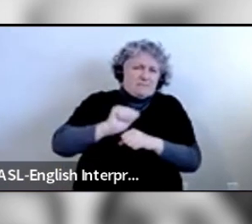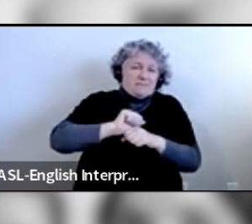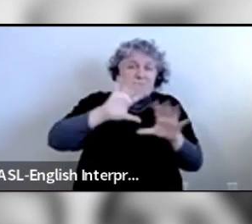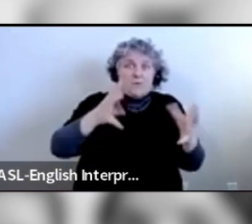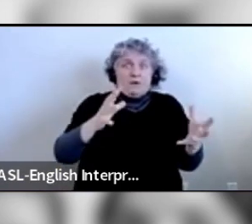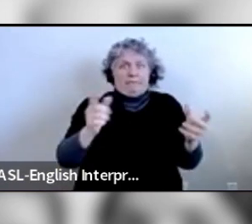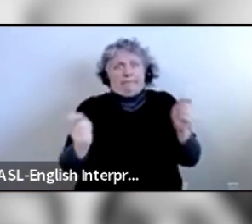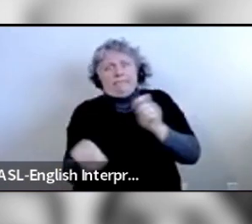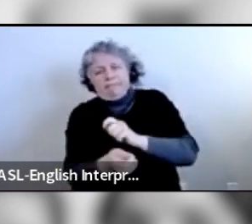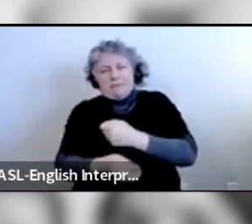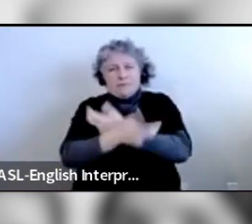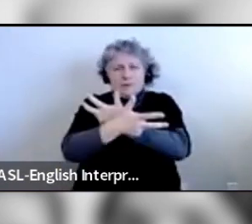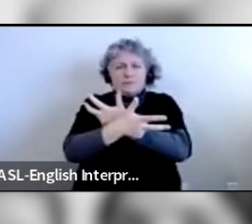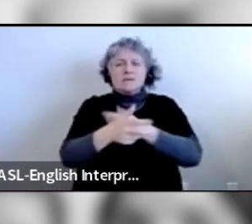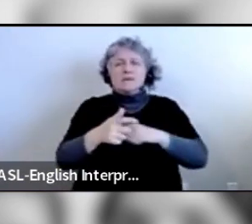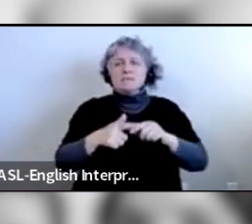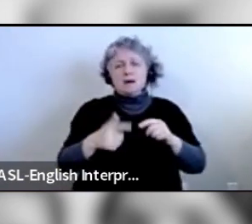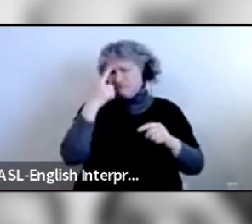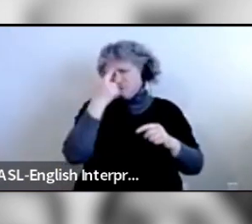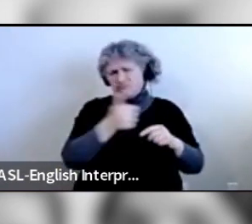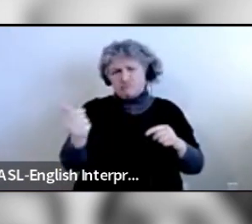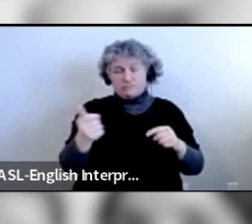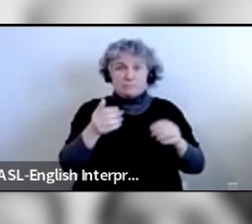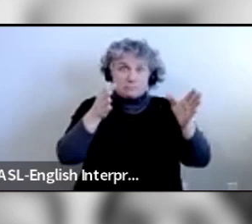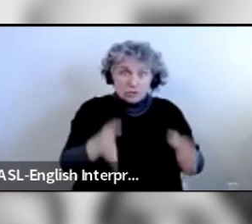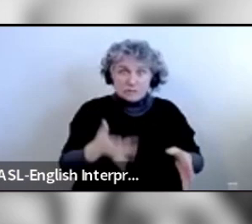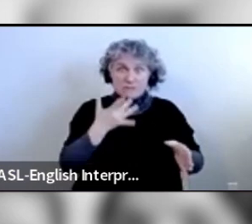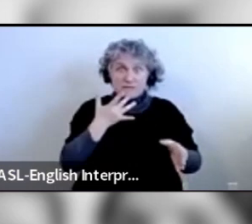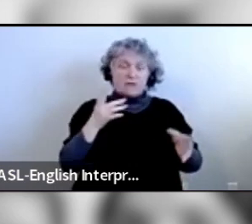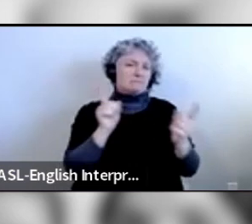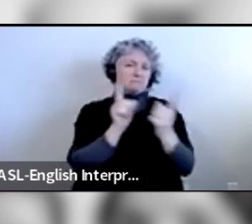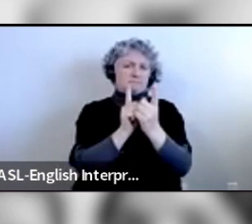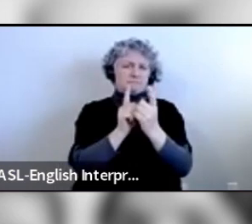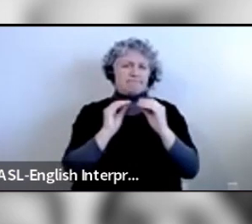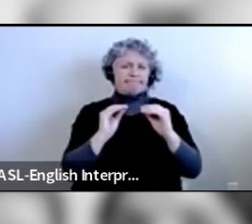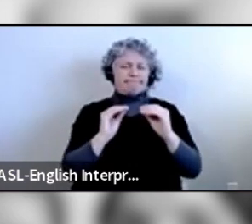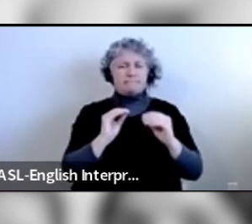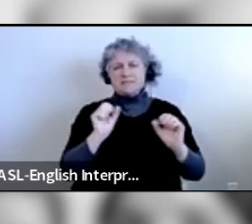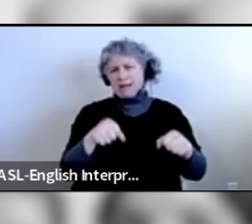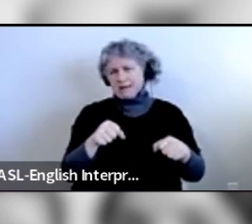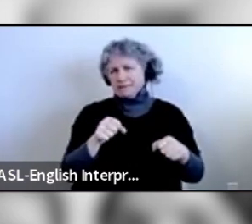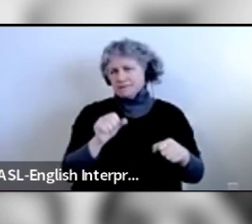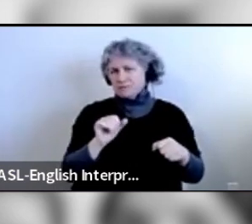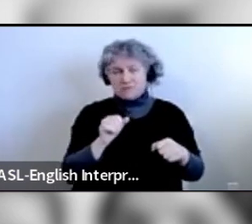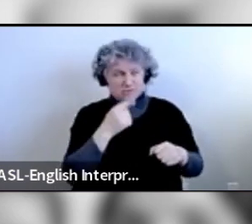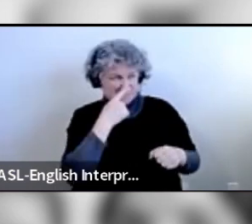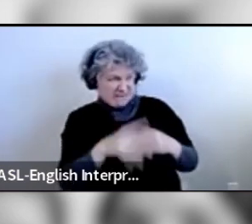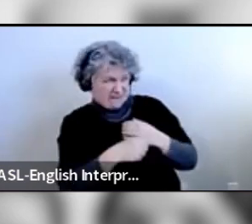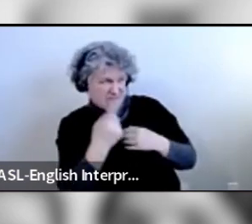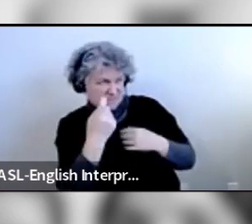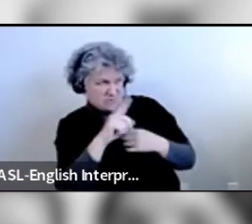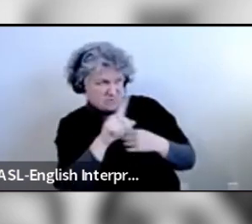shifted. Either way, whatever you need, we could set that up for mentorship for sure. Okay, sounds good. I have one other quick question. Sure, go